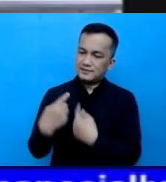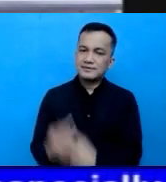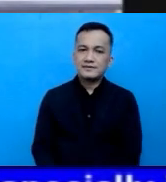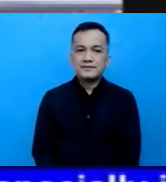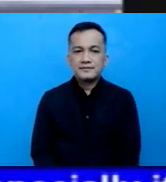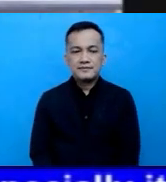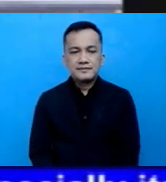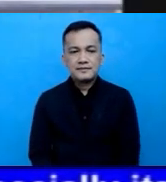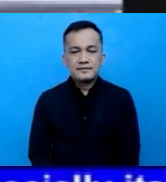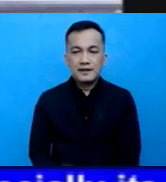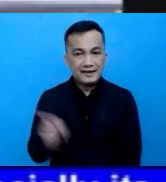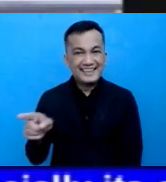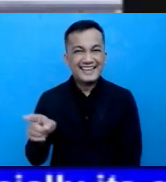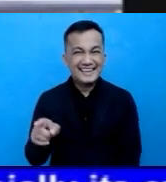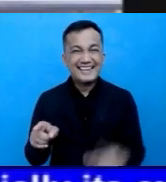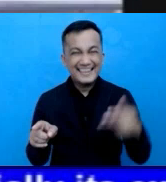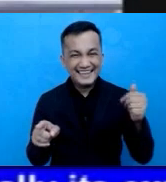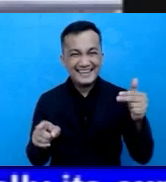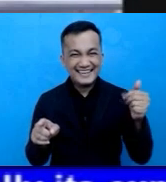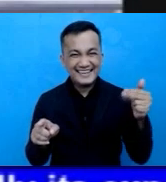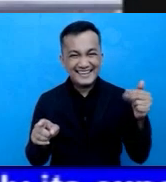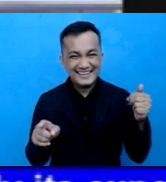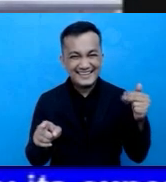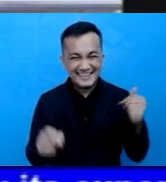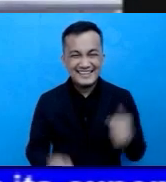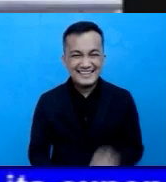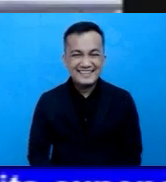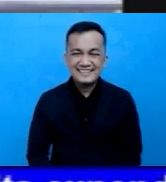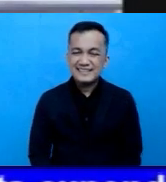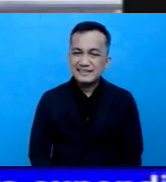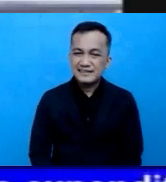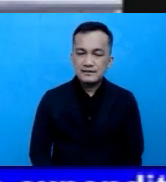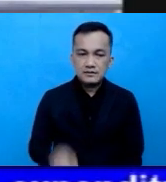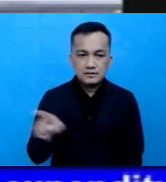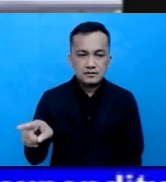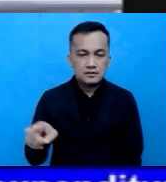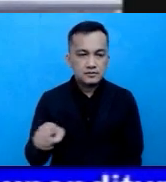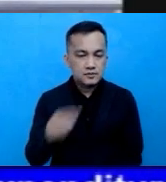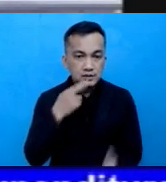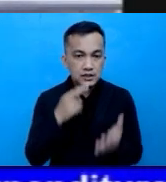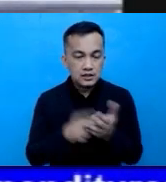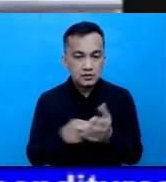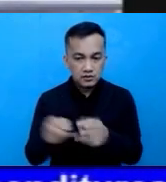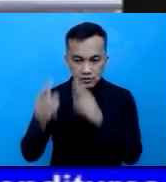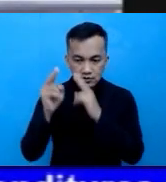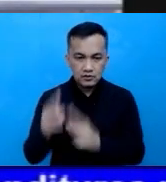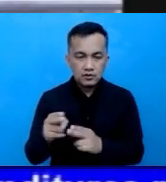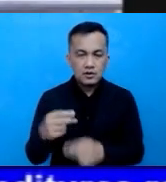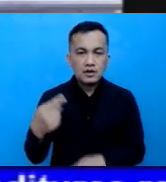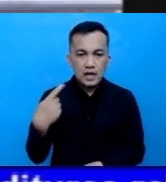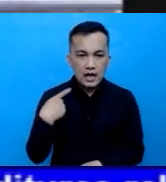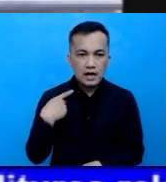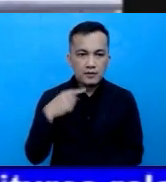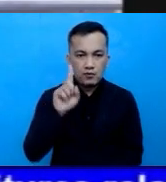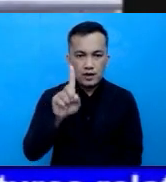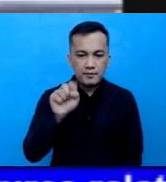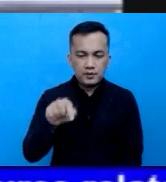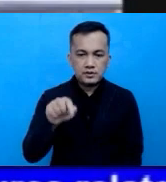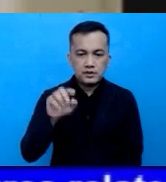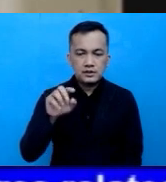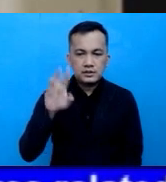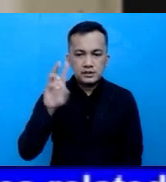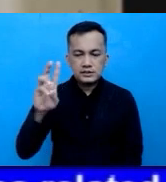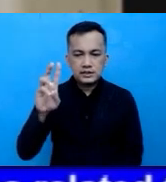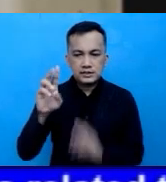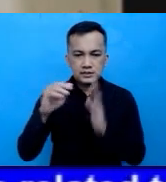Yan. They had, just for the record, Your Honor, they had 1.6 billion for